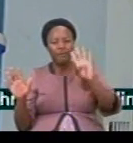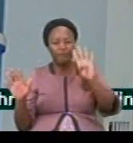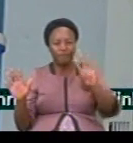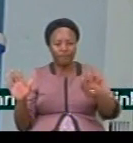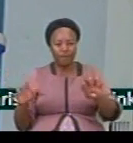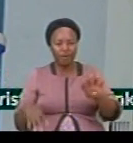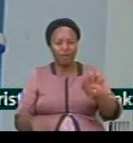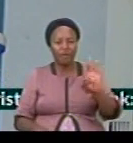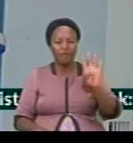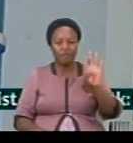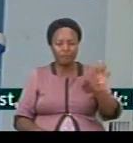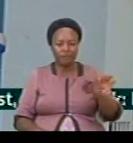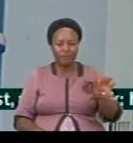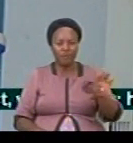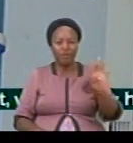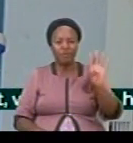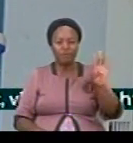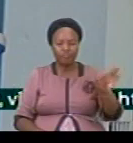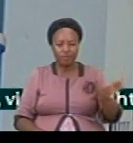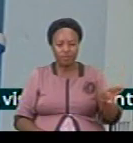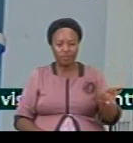nine two